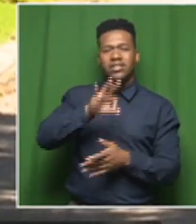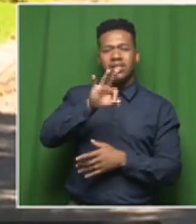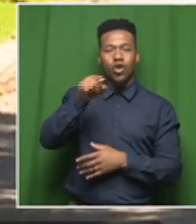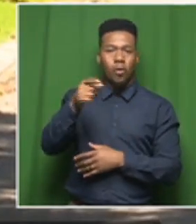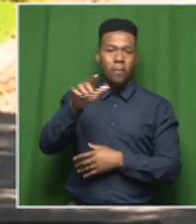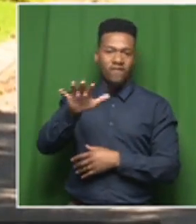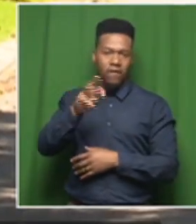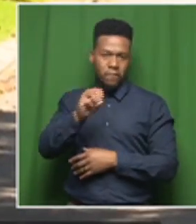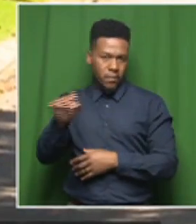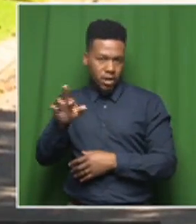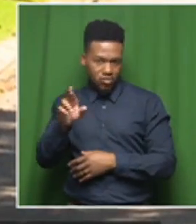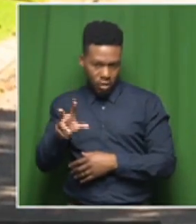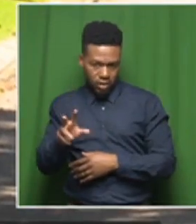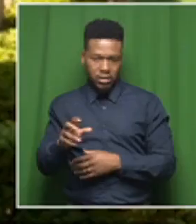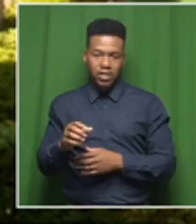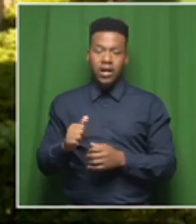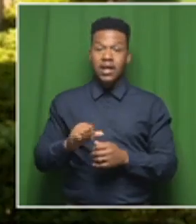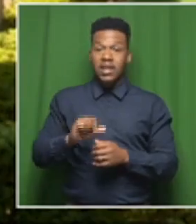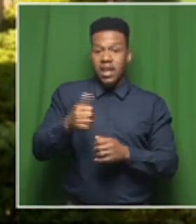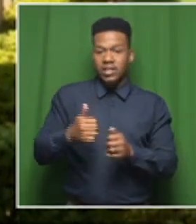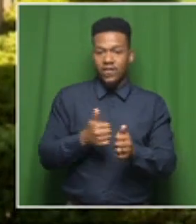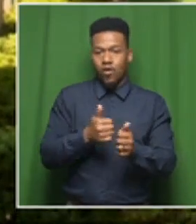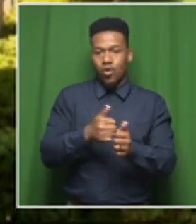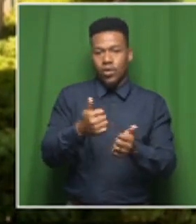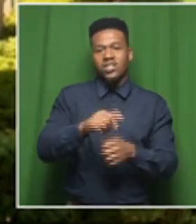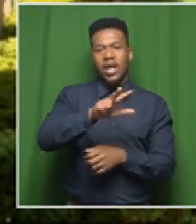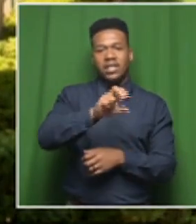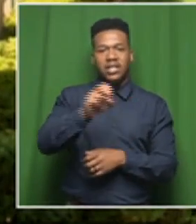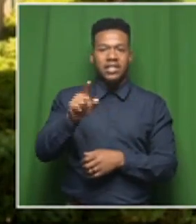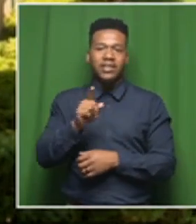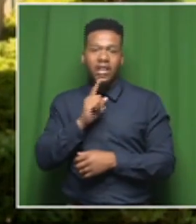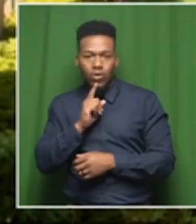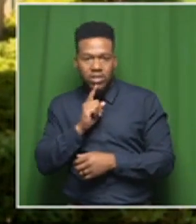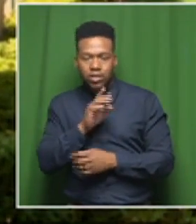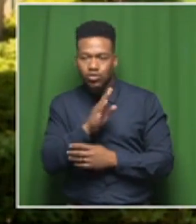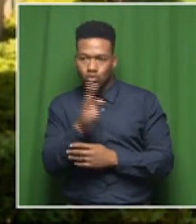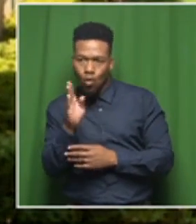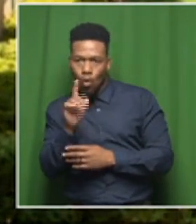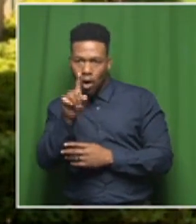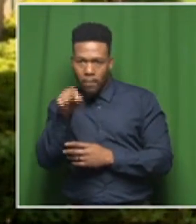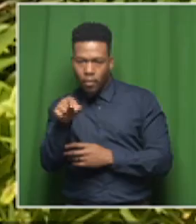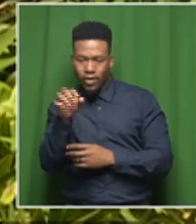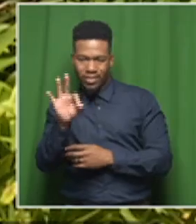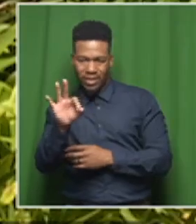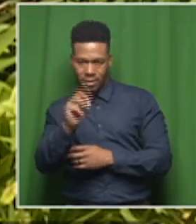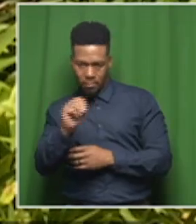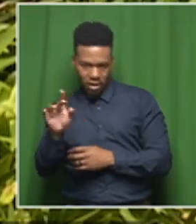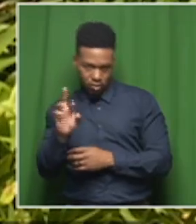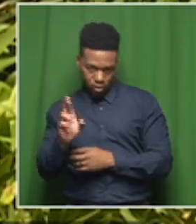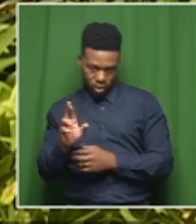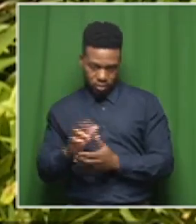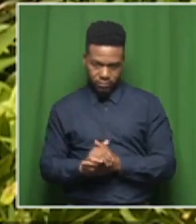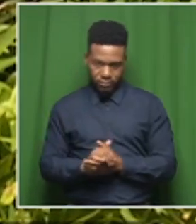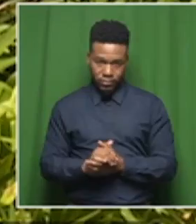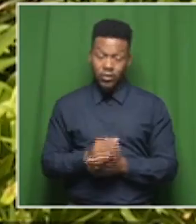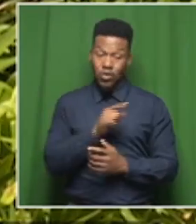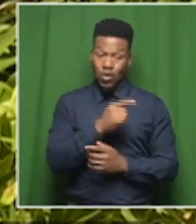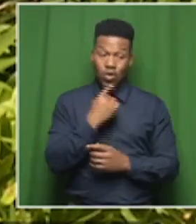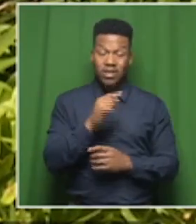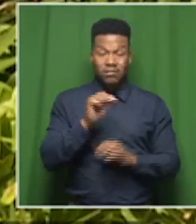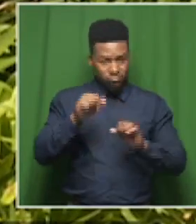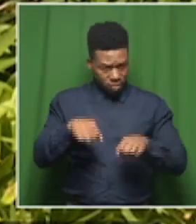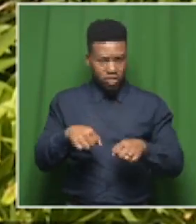pace, followed by those priced between 800,000 to 1.3 million rand. She does confirm, though, that properties are now staying on the market for